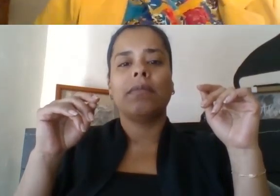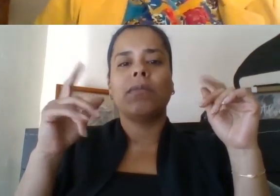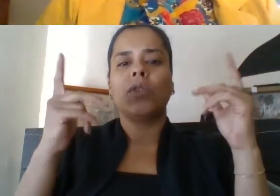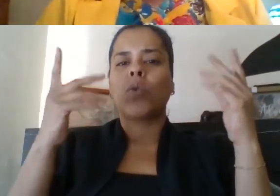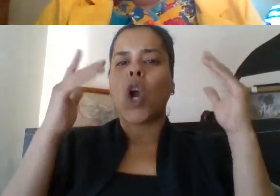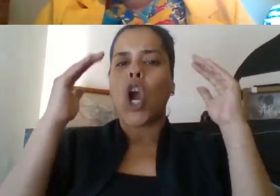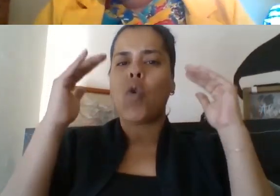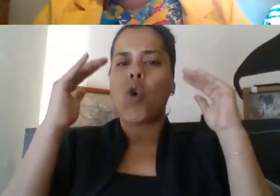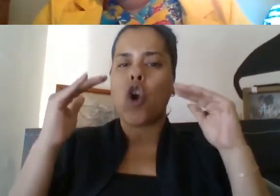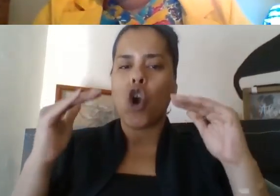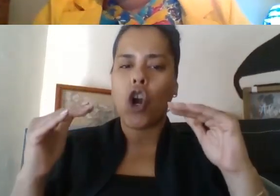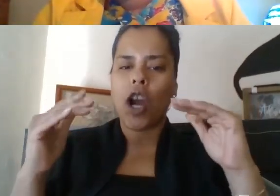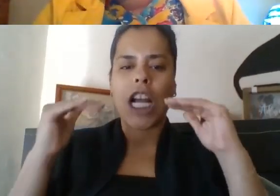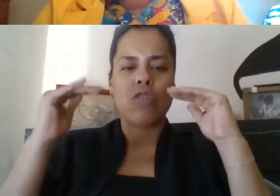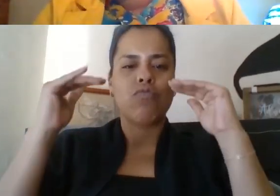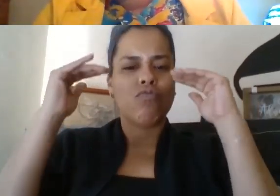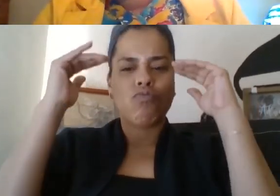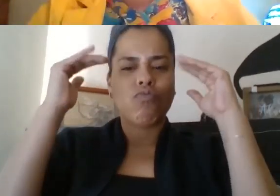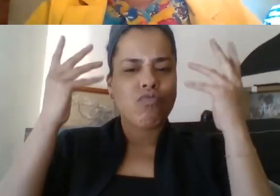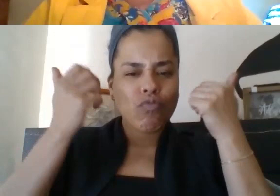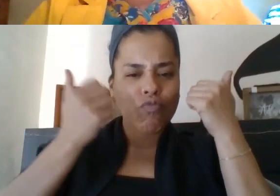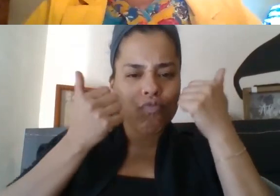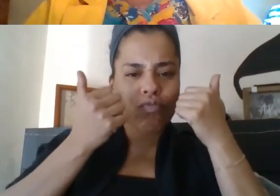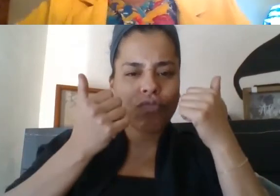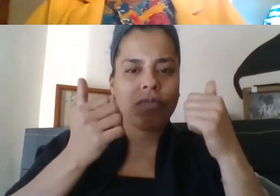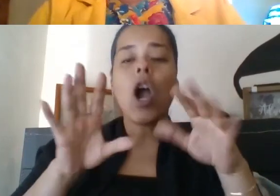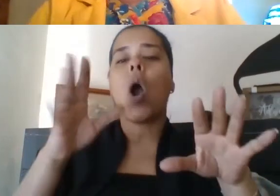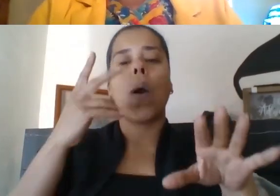From the bottom or the top of I see it. Sorry.